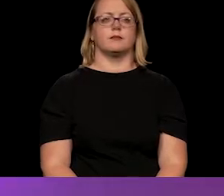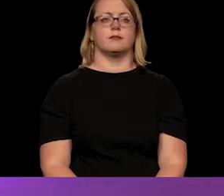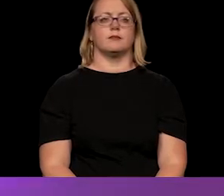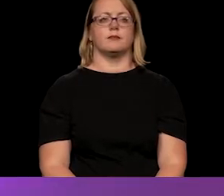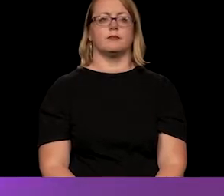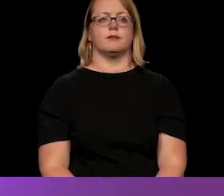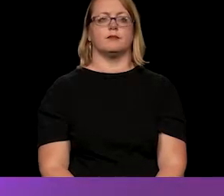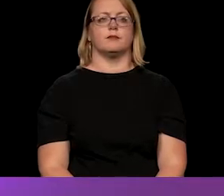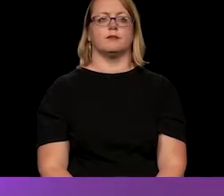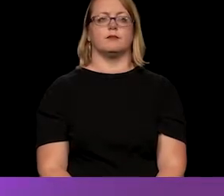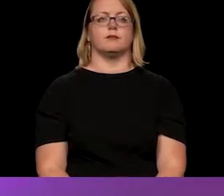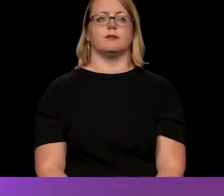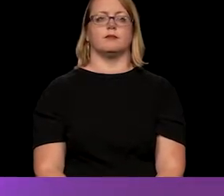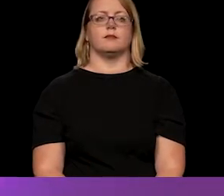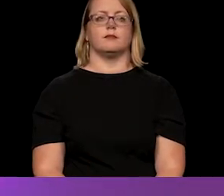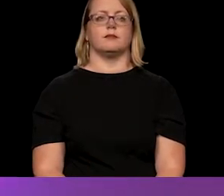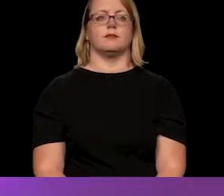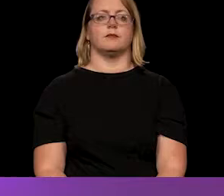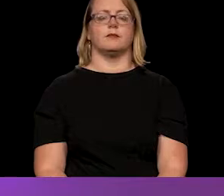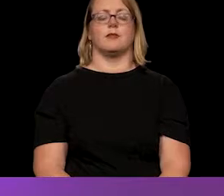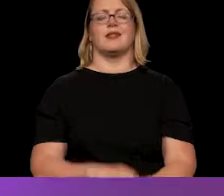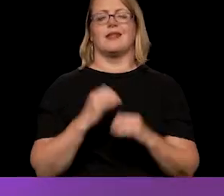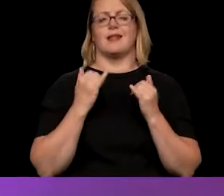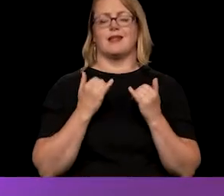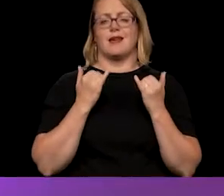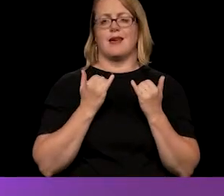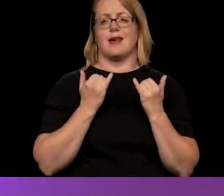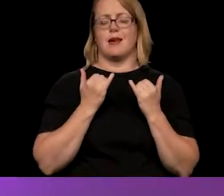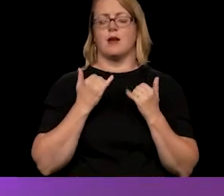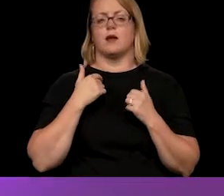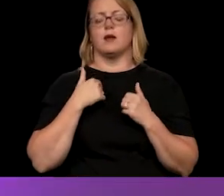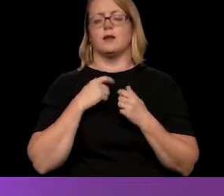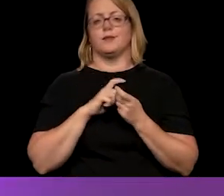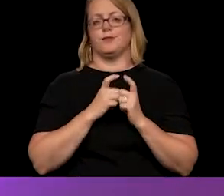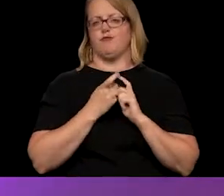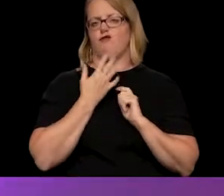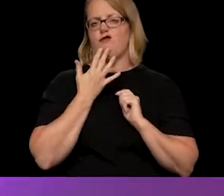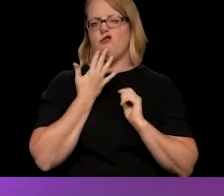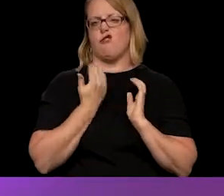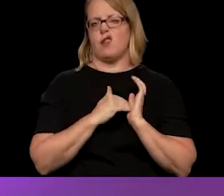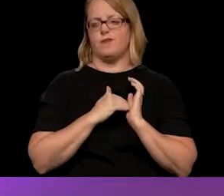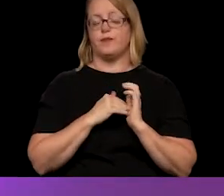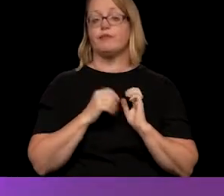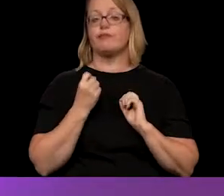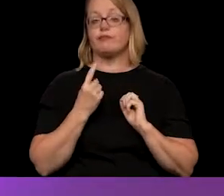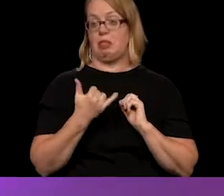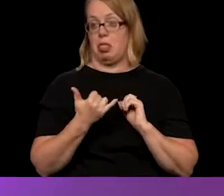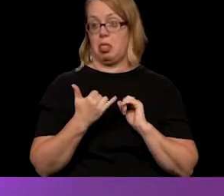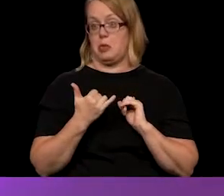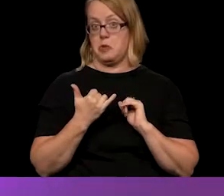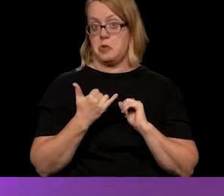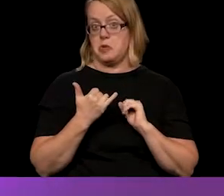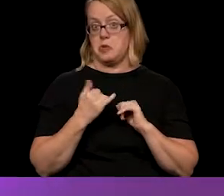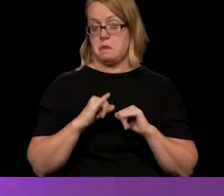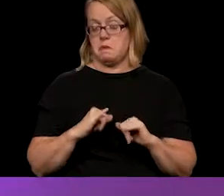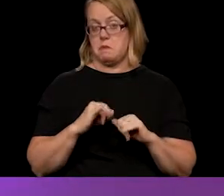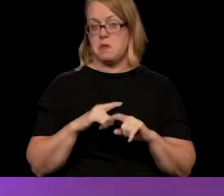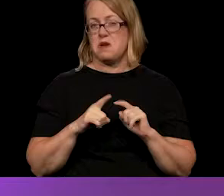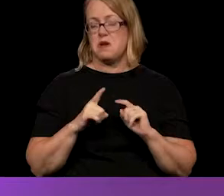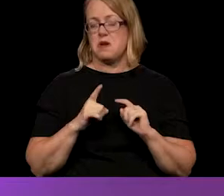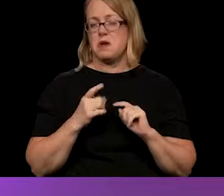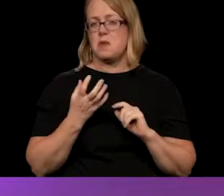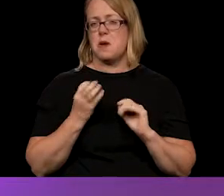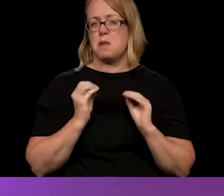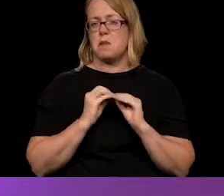covering the entire area, we're just adding little bits to make the yellow pop. Also, make sure you